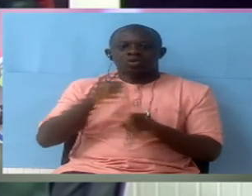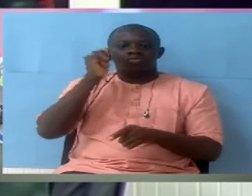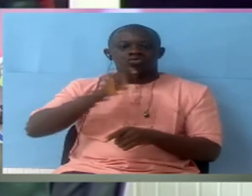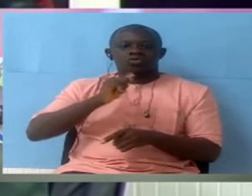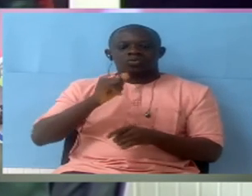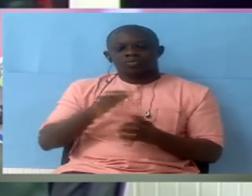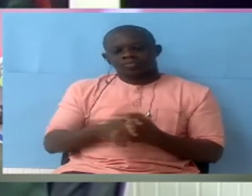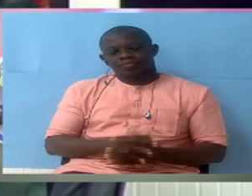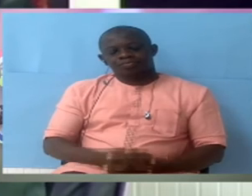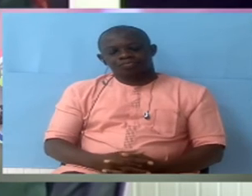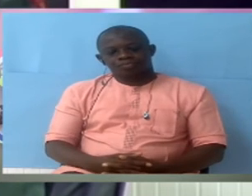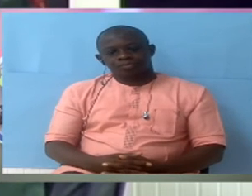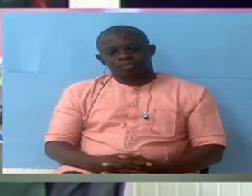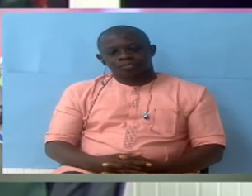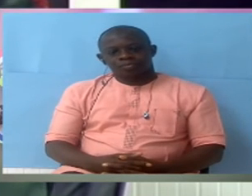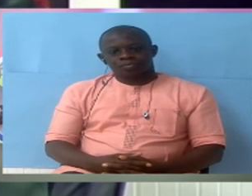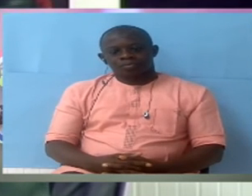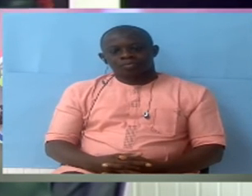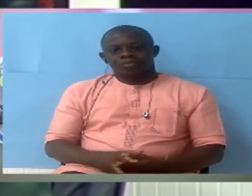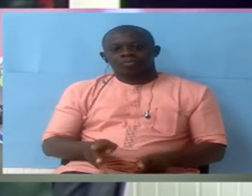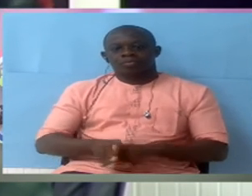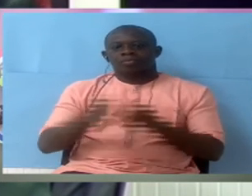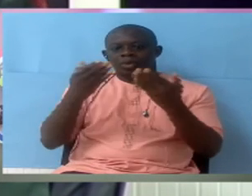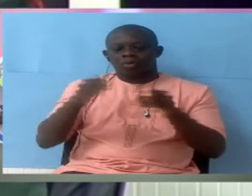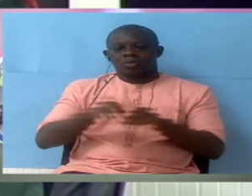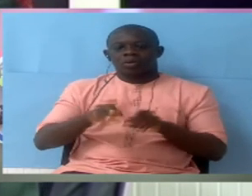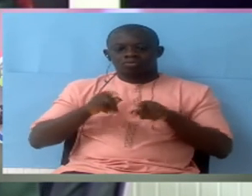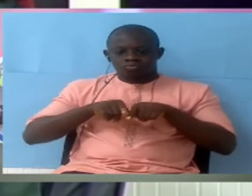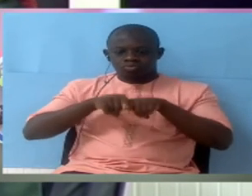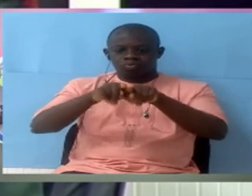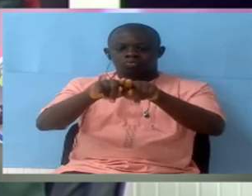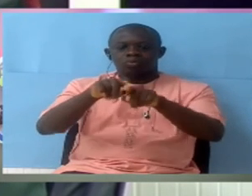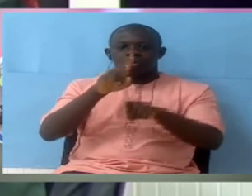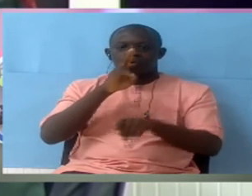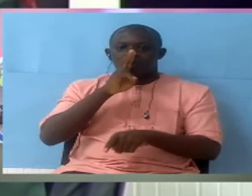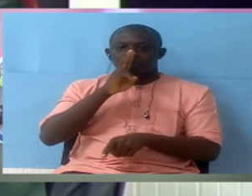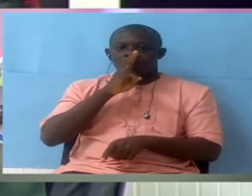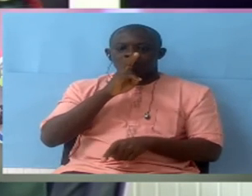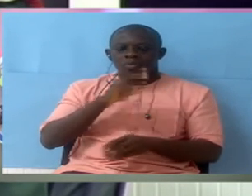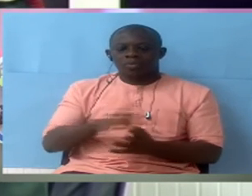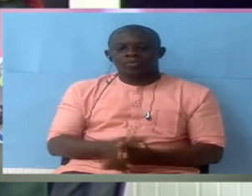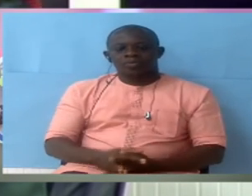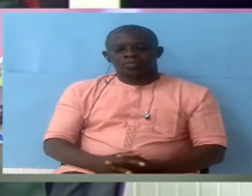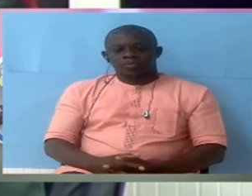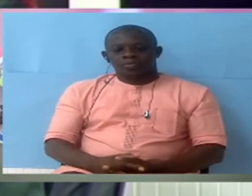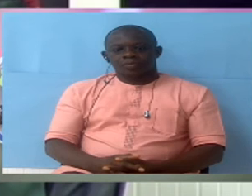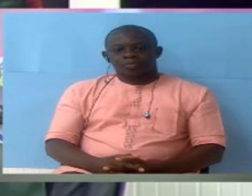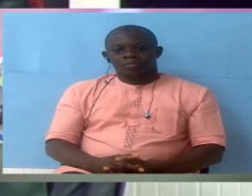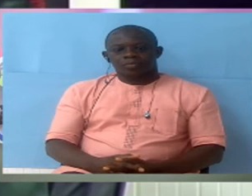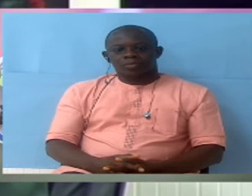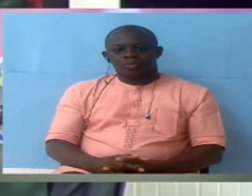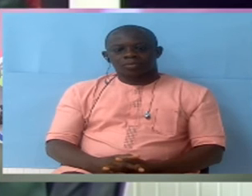mi. They were escorted by ñu ki nga xamne mo len jité won